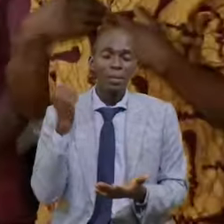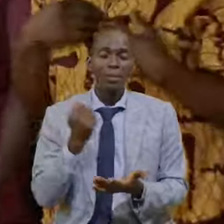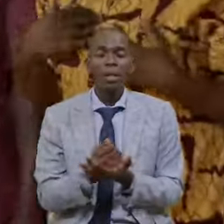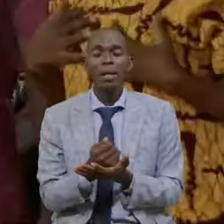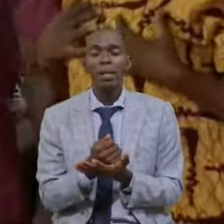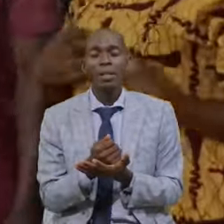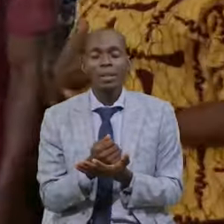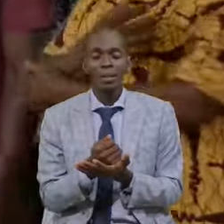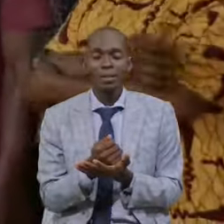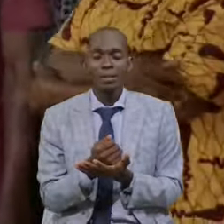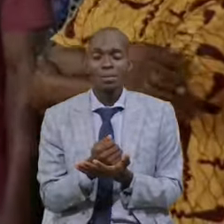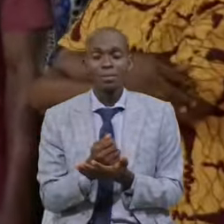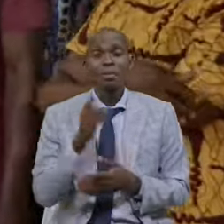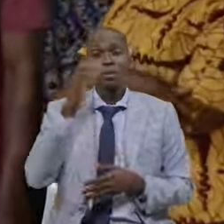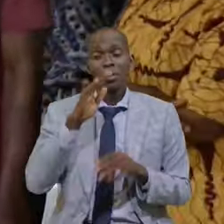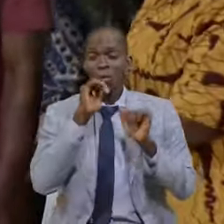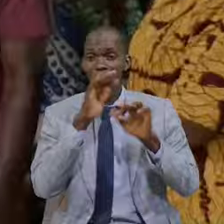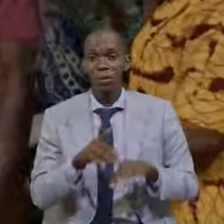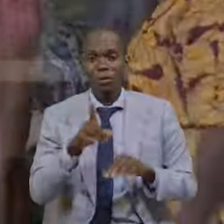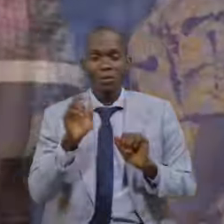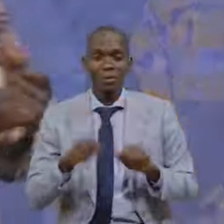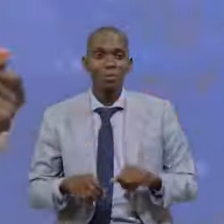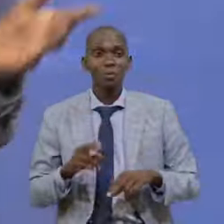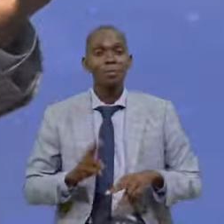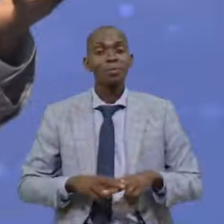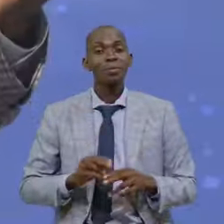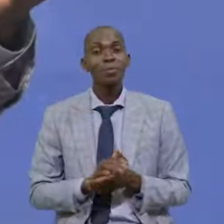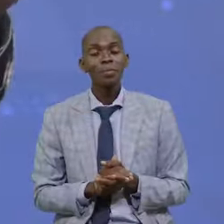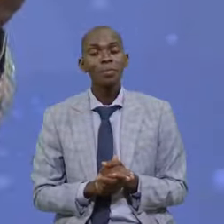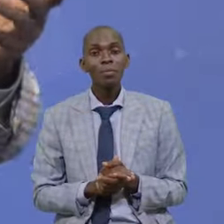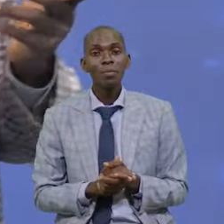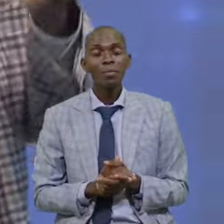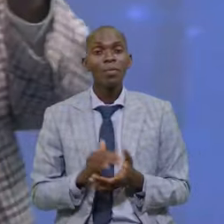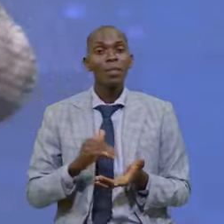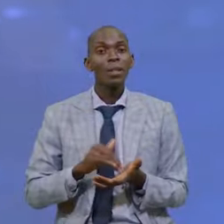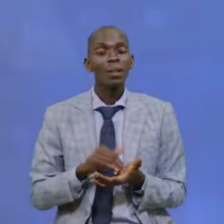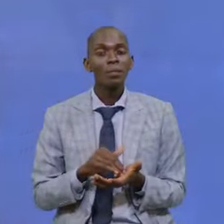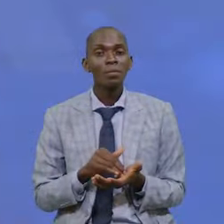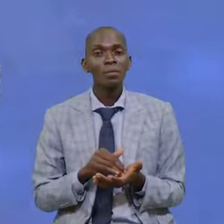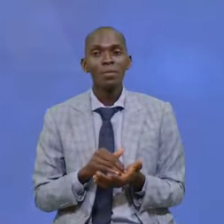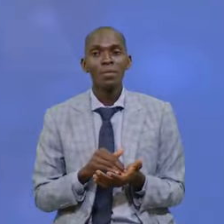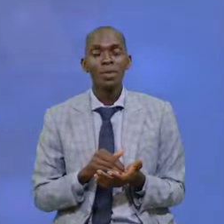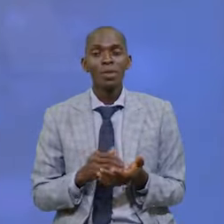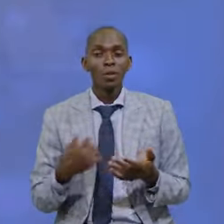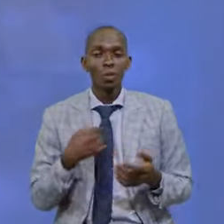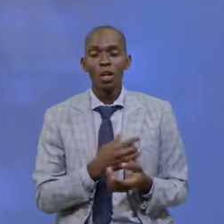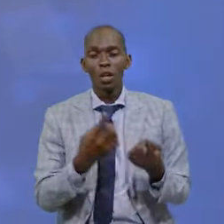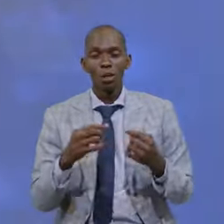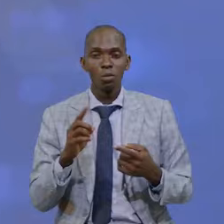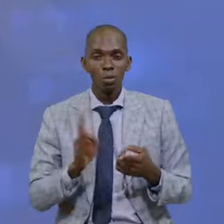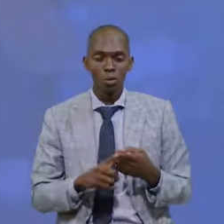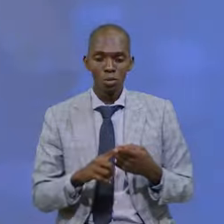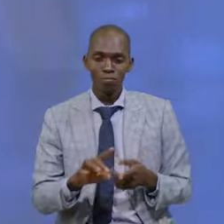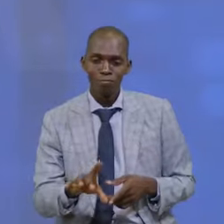Amen. God bless you. You can see that once again, we come to realize, and we